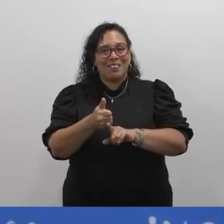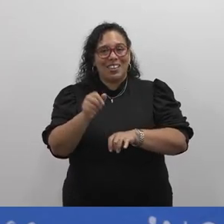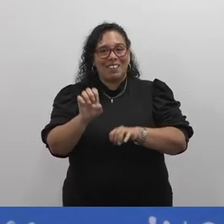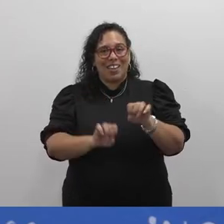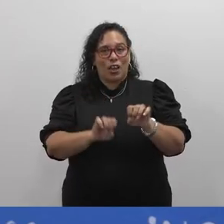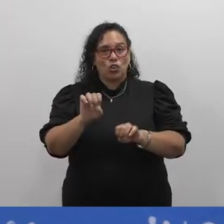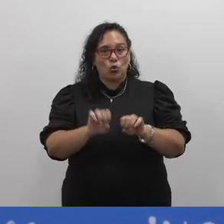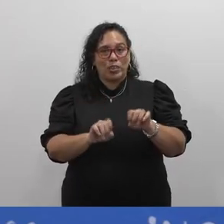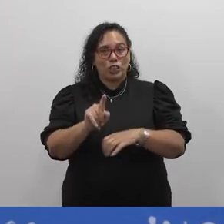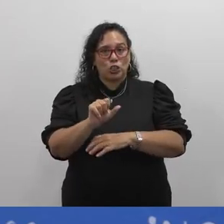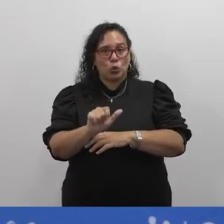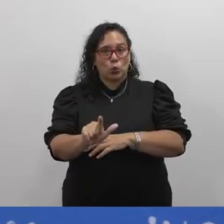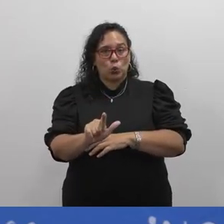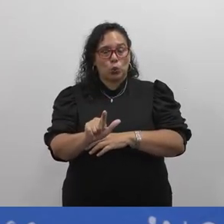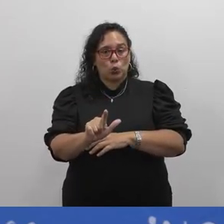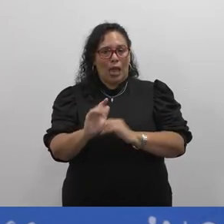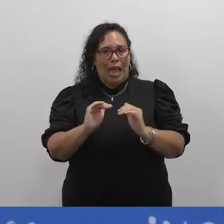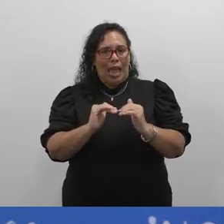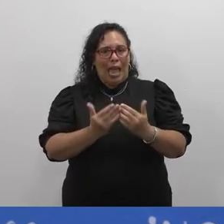progress.